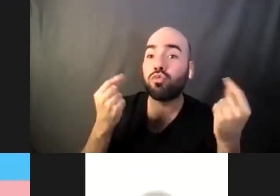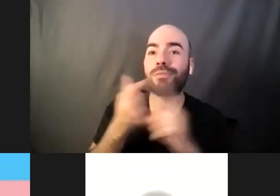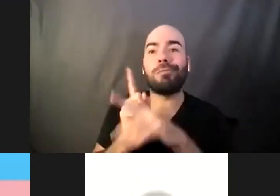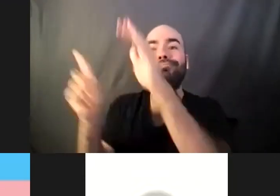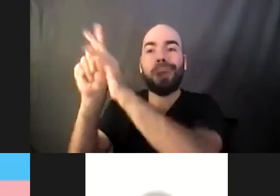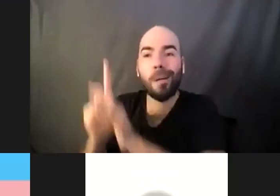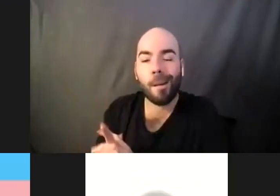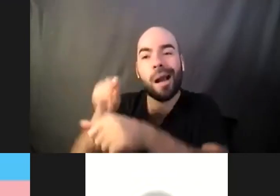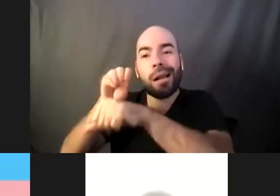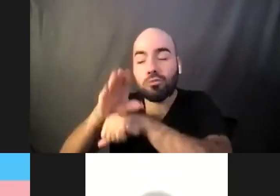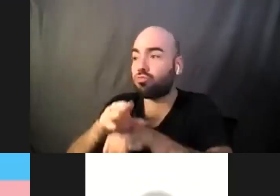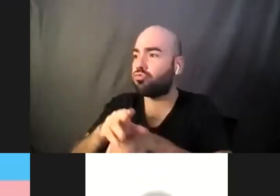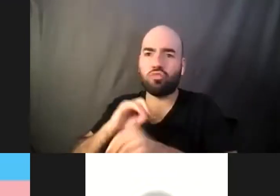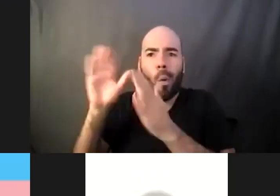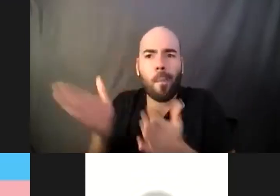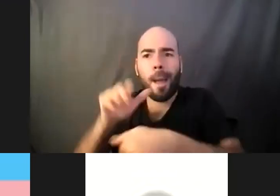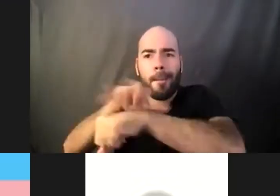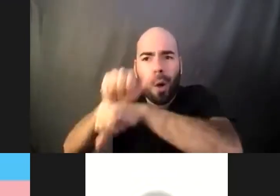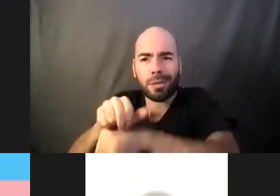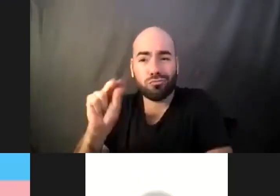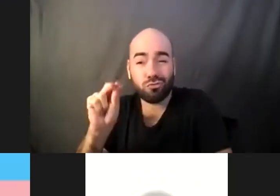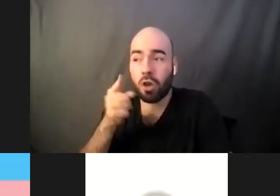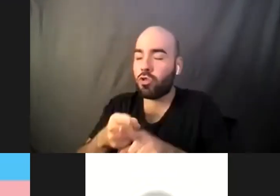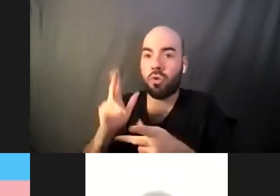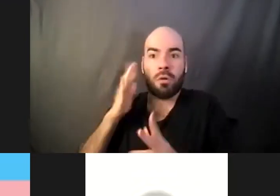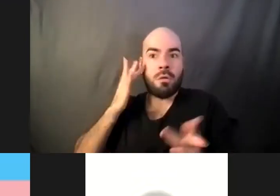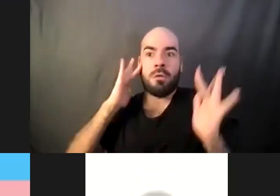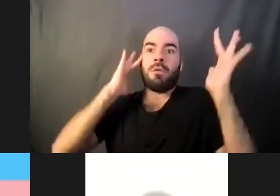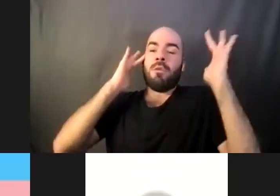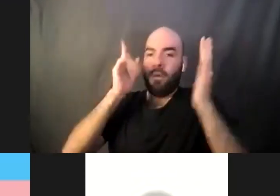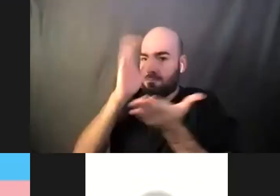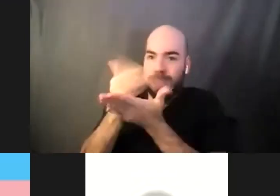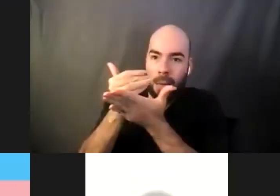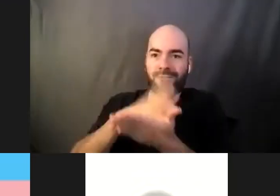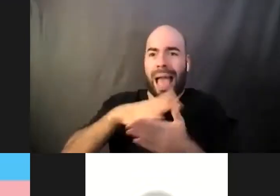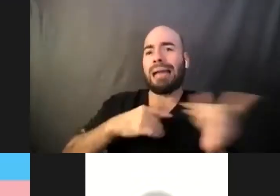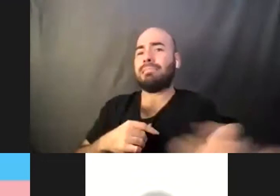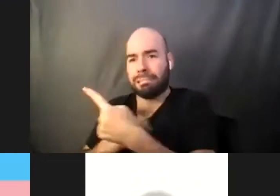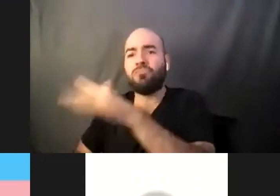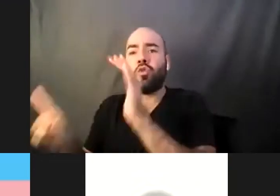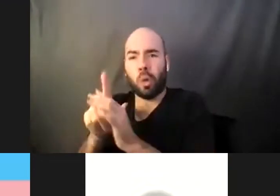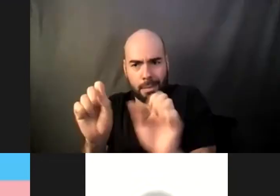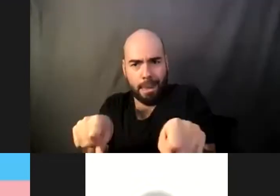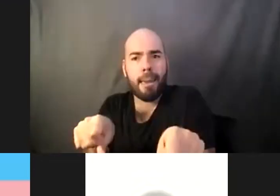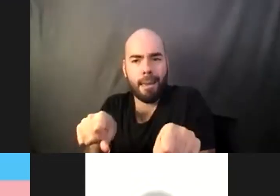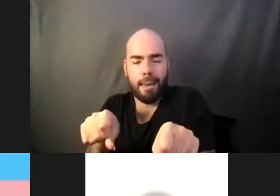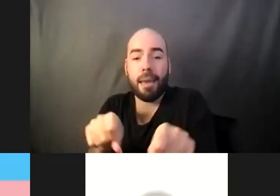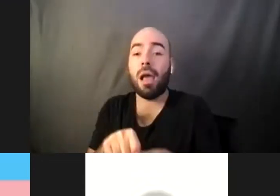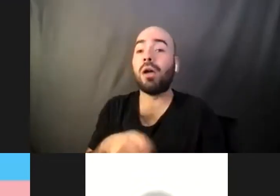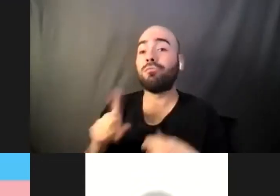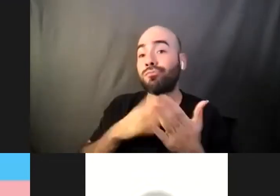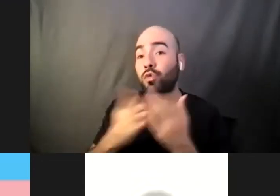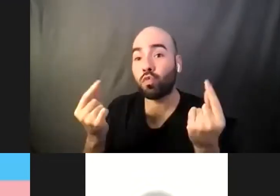So if folks want to come into our center, if they're in crisis or need to see a therapist, we'll try our best to get you one right away. We started a food pantry. So